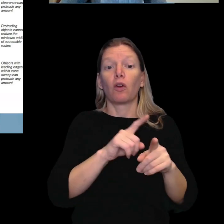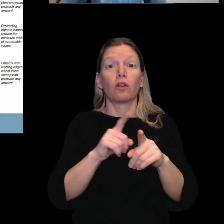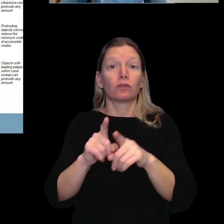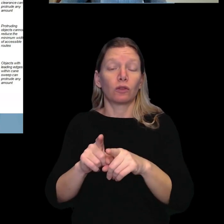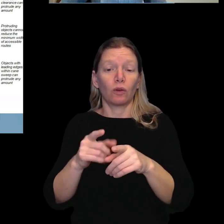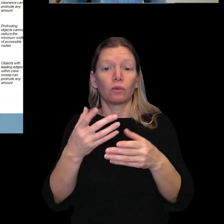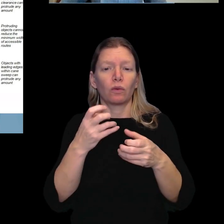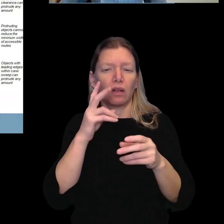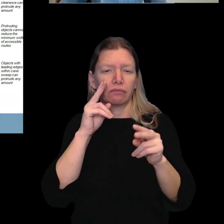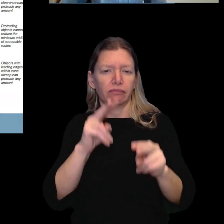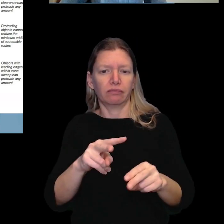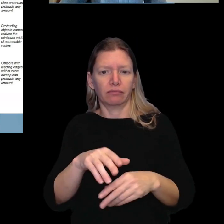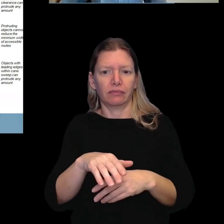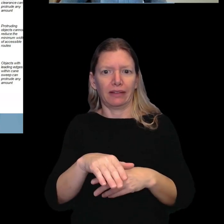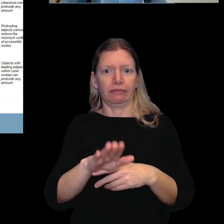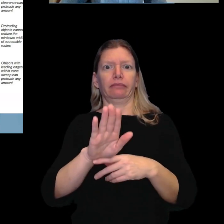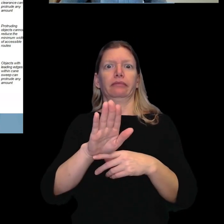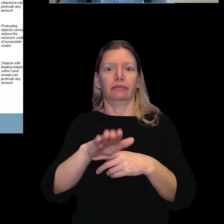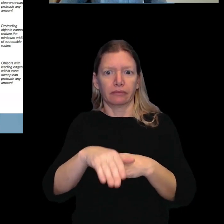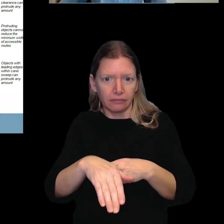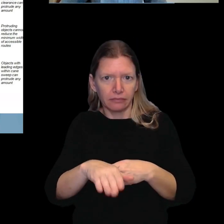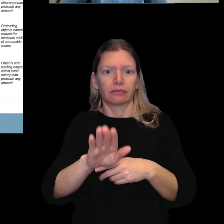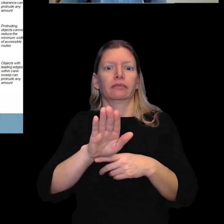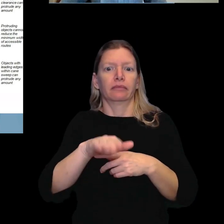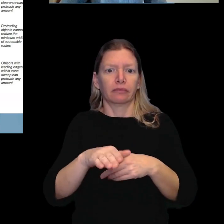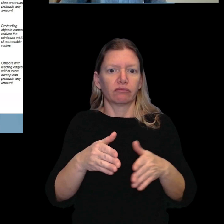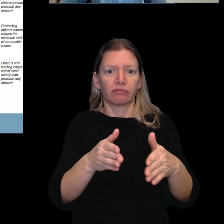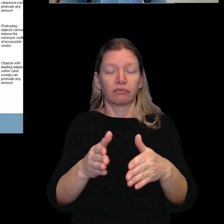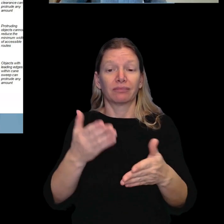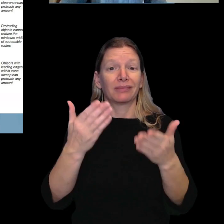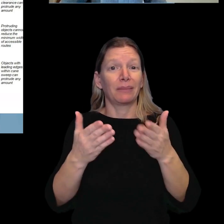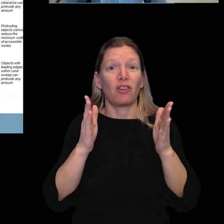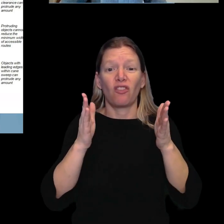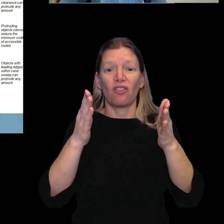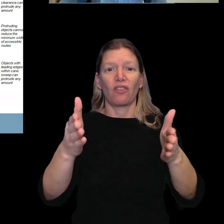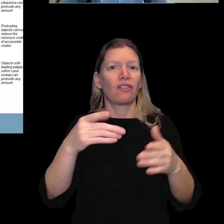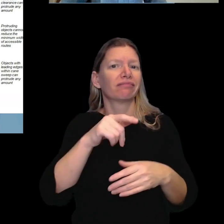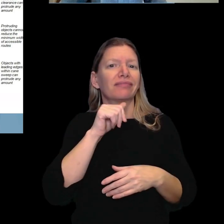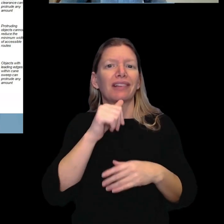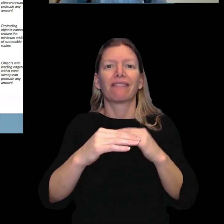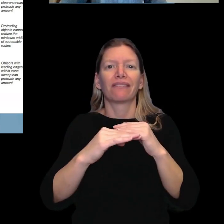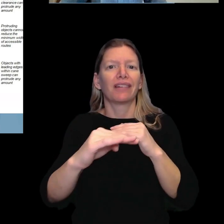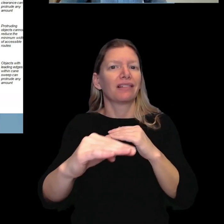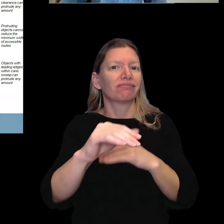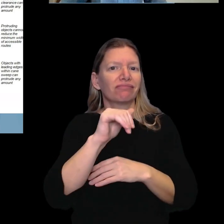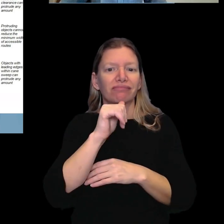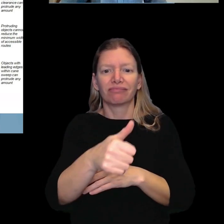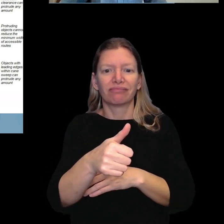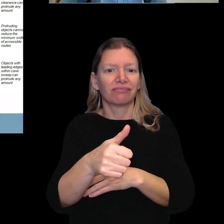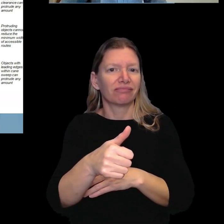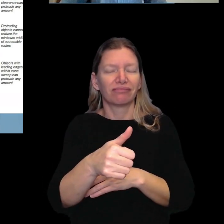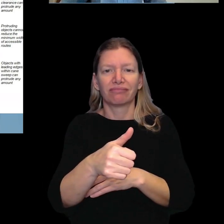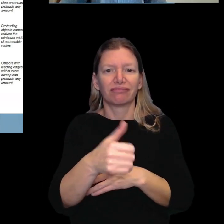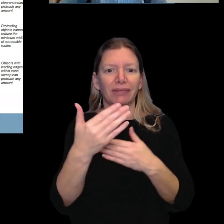You also want to be looking at steepness of an interior route. There may be, some instances